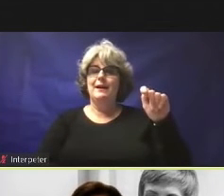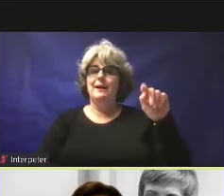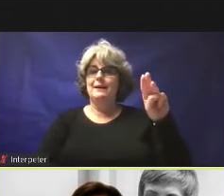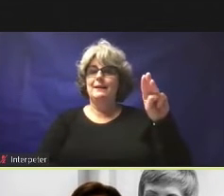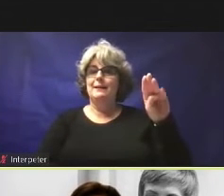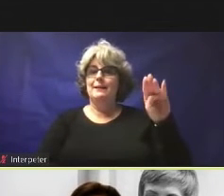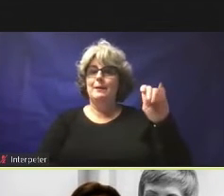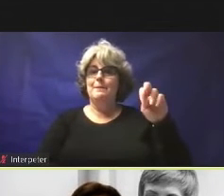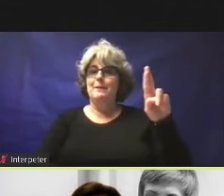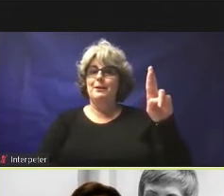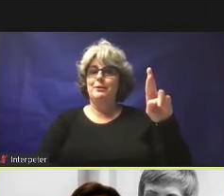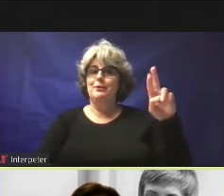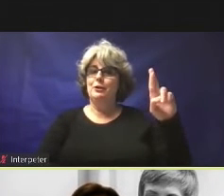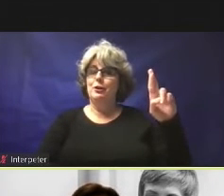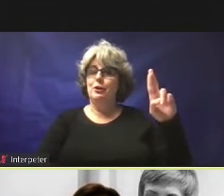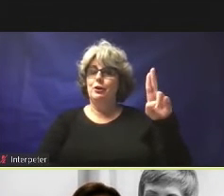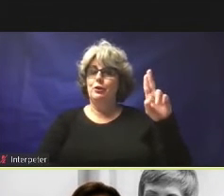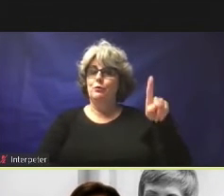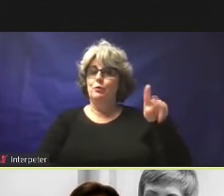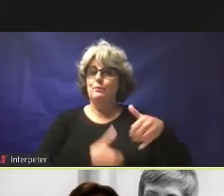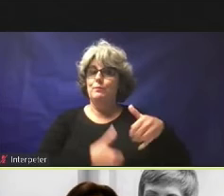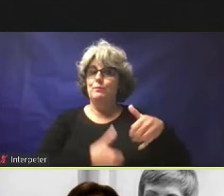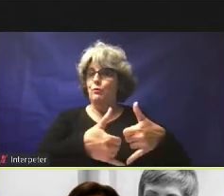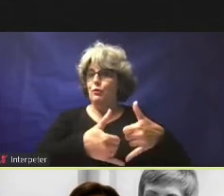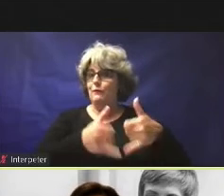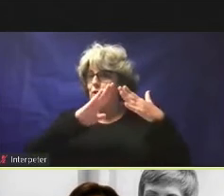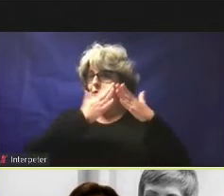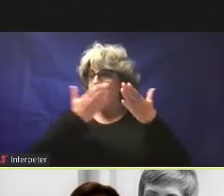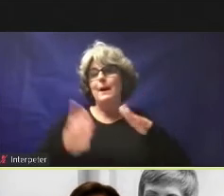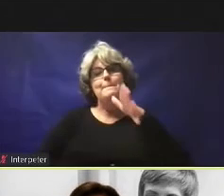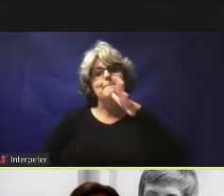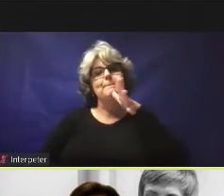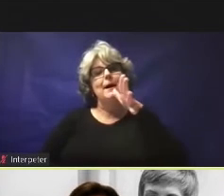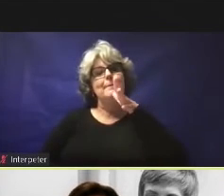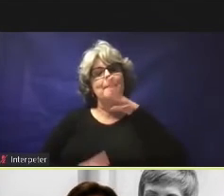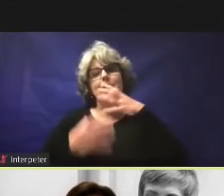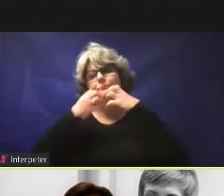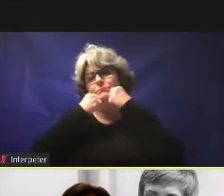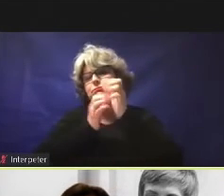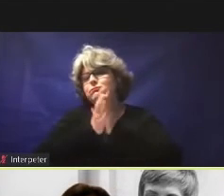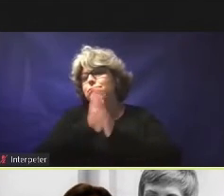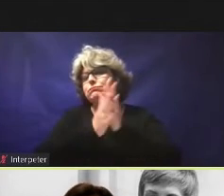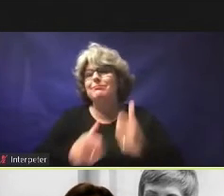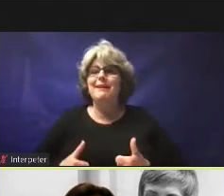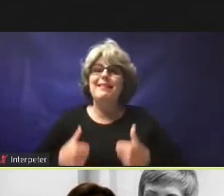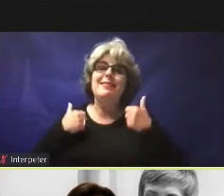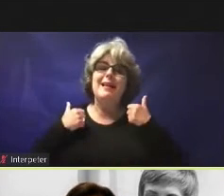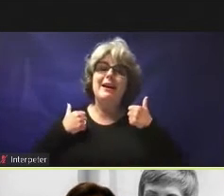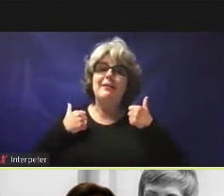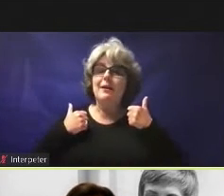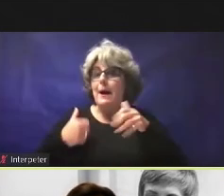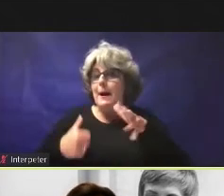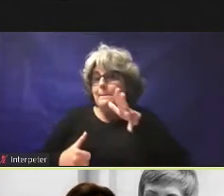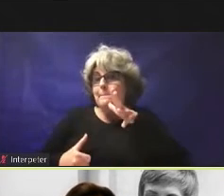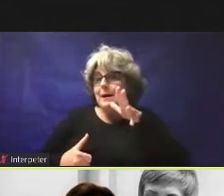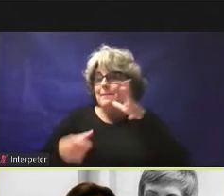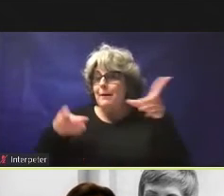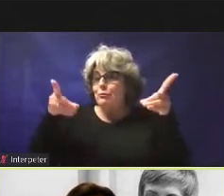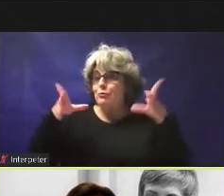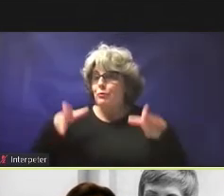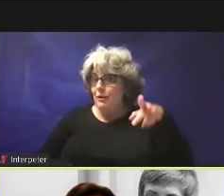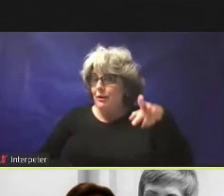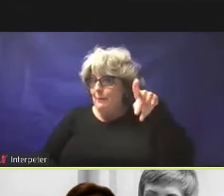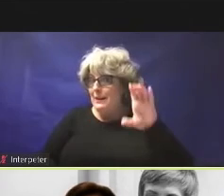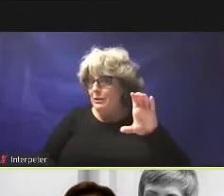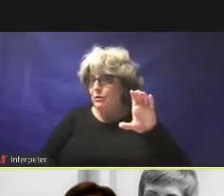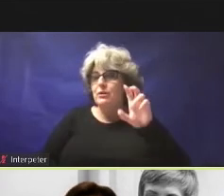Outstanding Community Service. Peace Corps was my mom's biggest passion in life. During her 8 years as director,